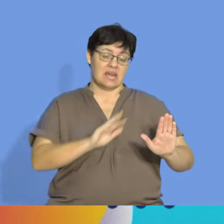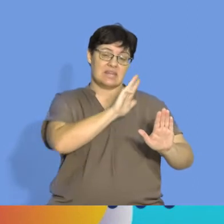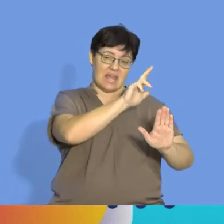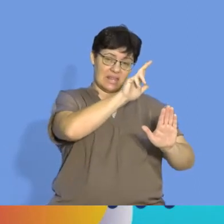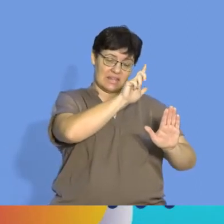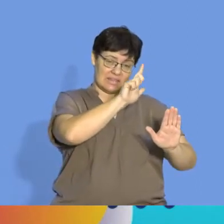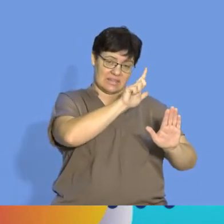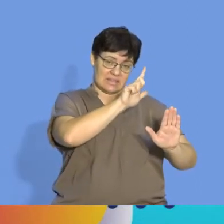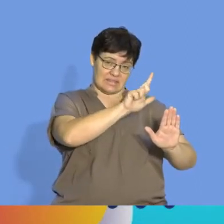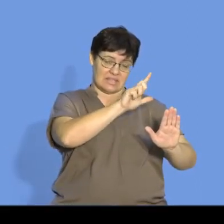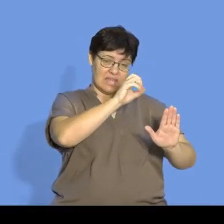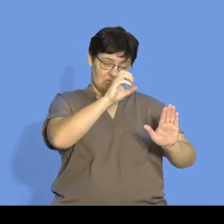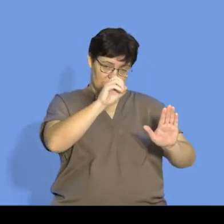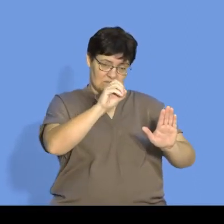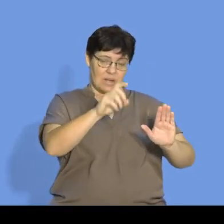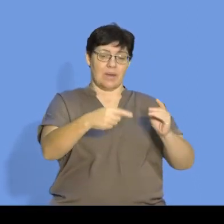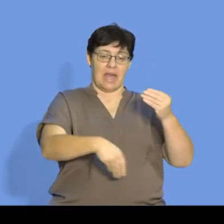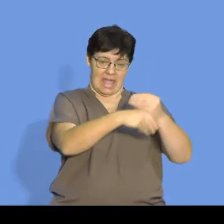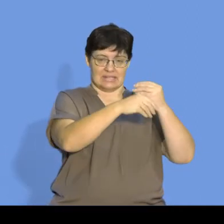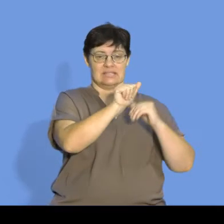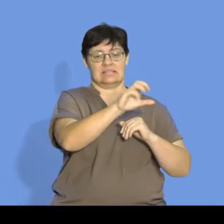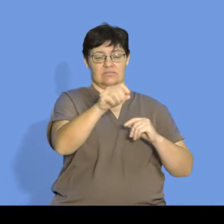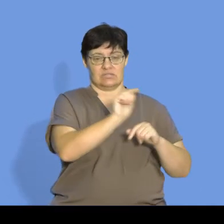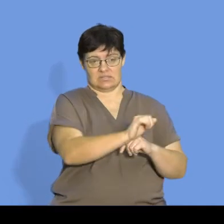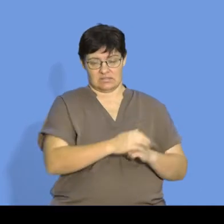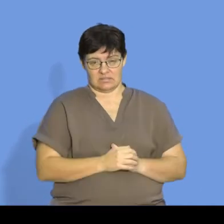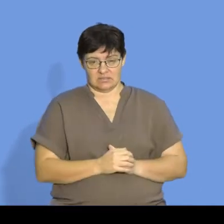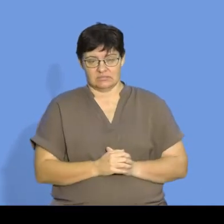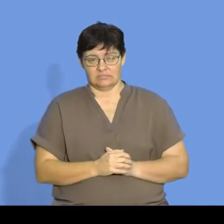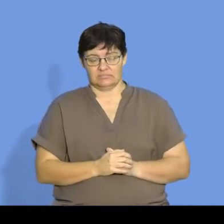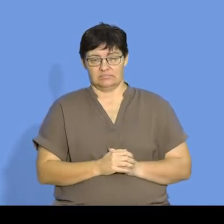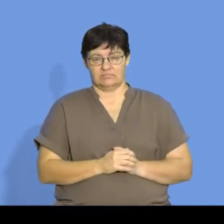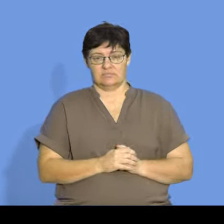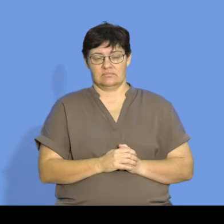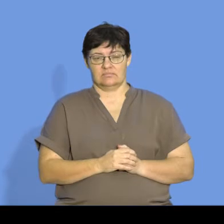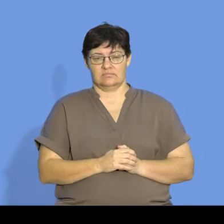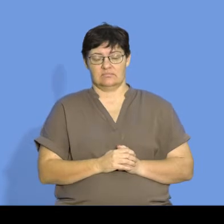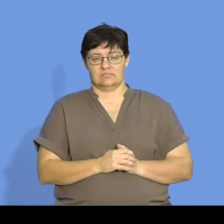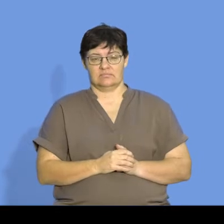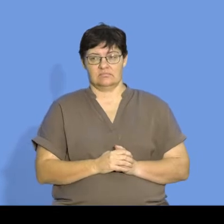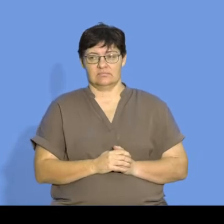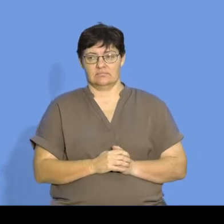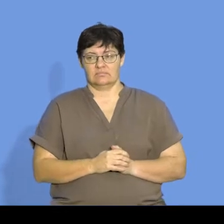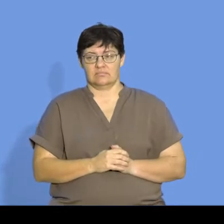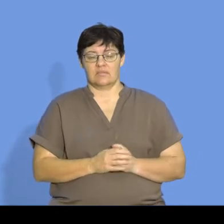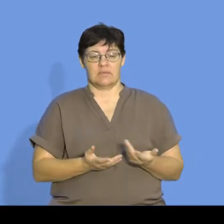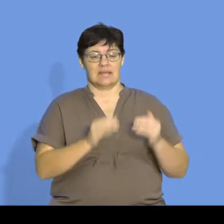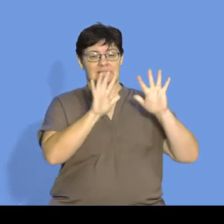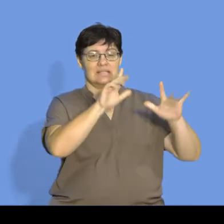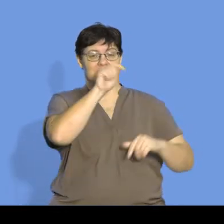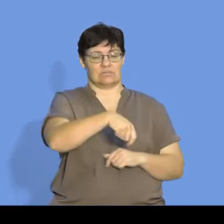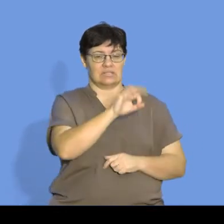of your calculation. Okay, so here we go. Take your 9,700 plus the